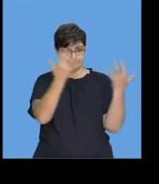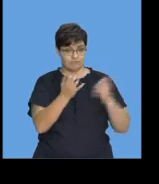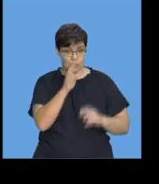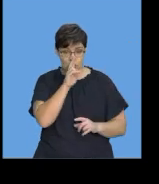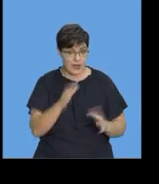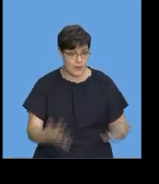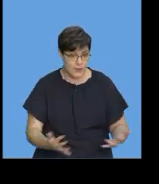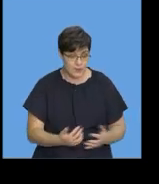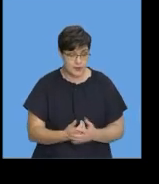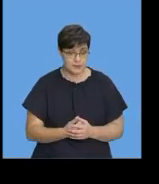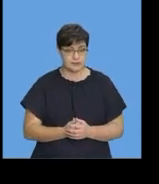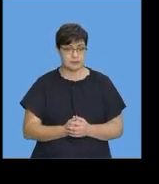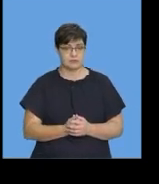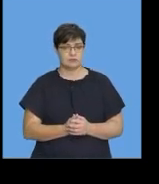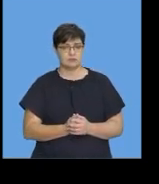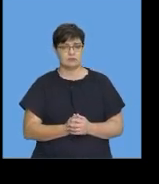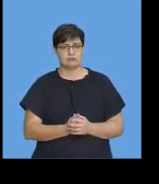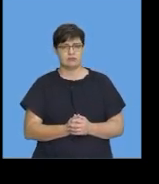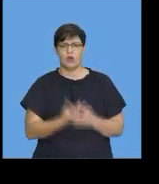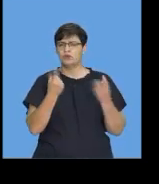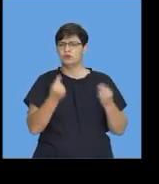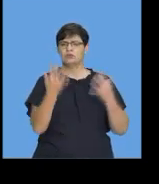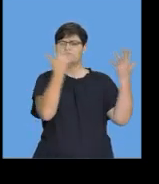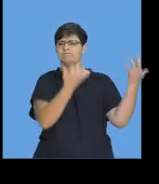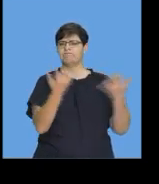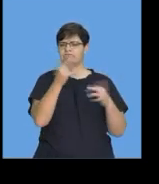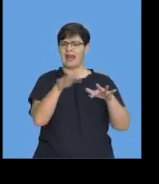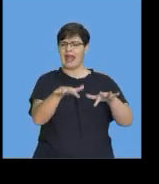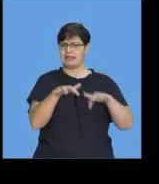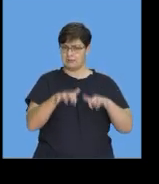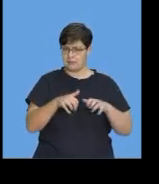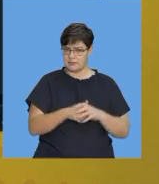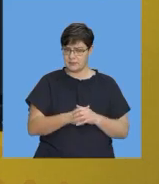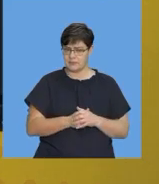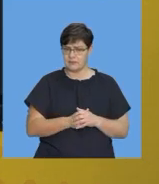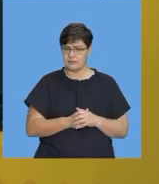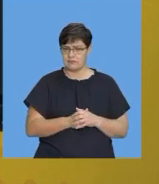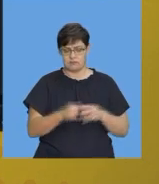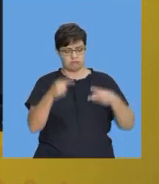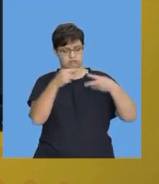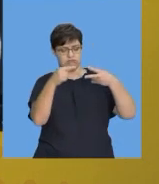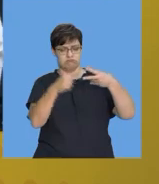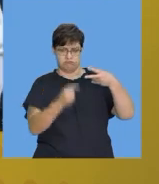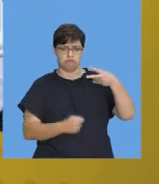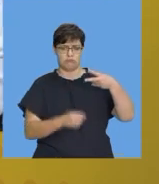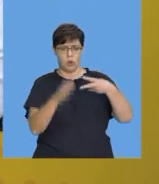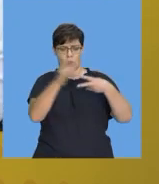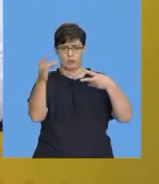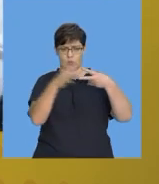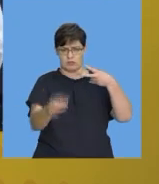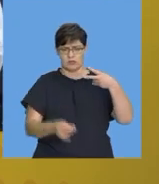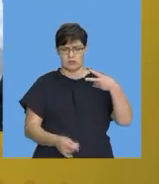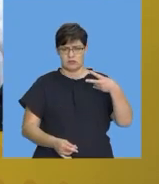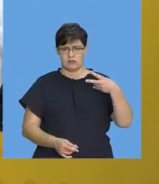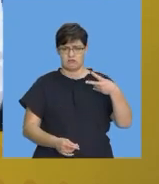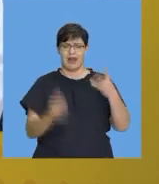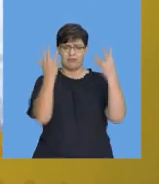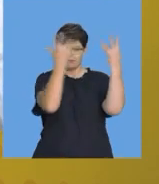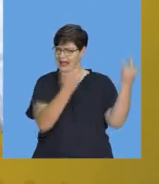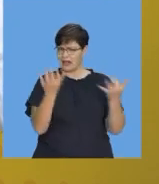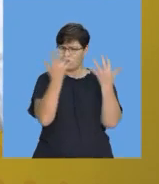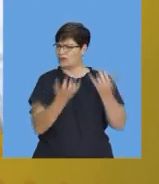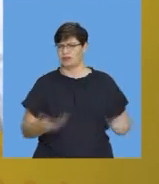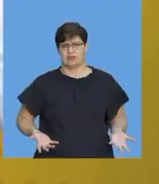calculation. Now, when you are doing this calculation in the exams, you have two options. It's a